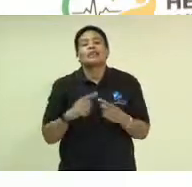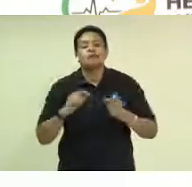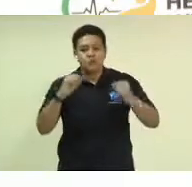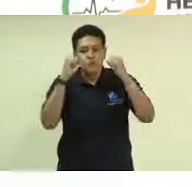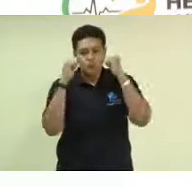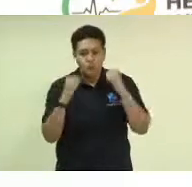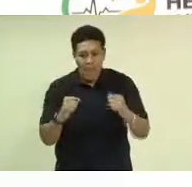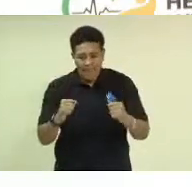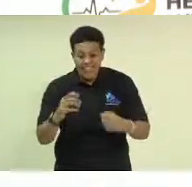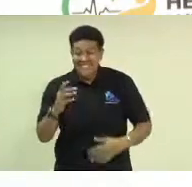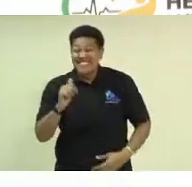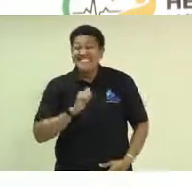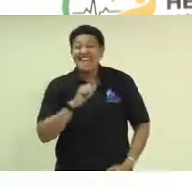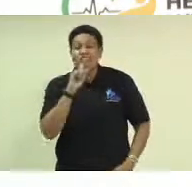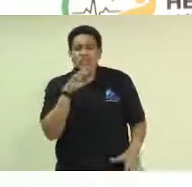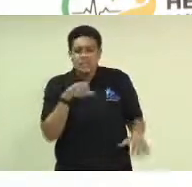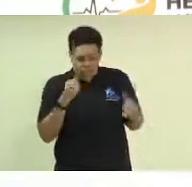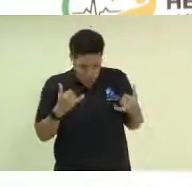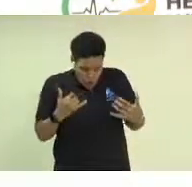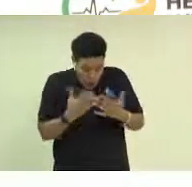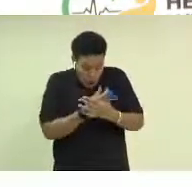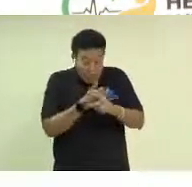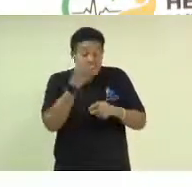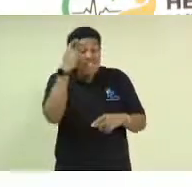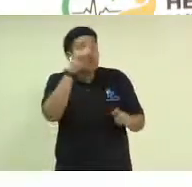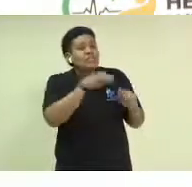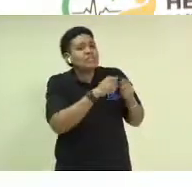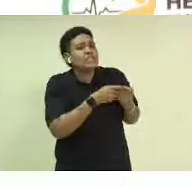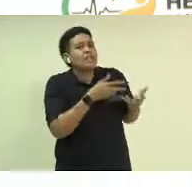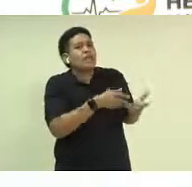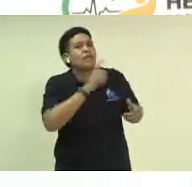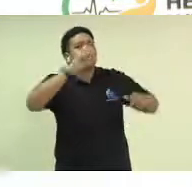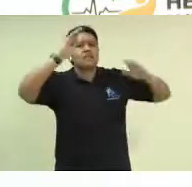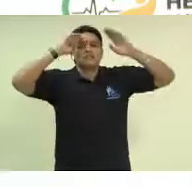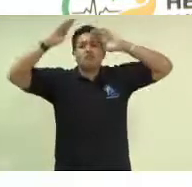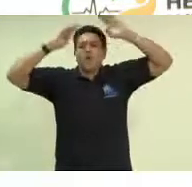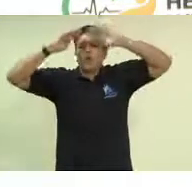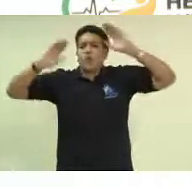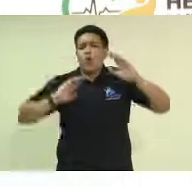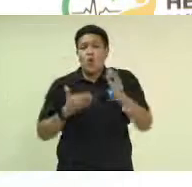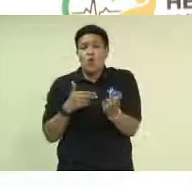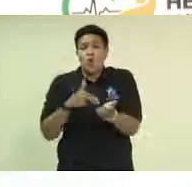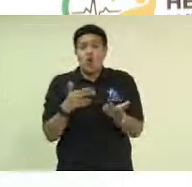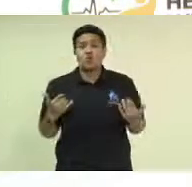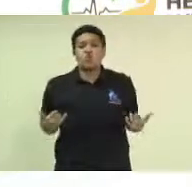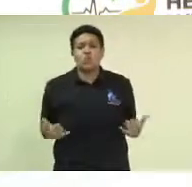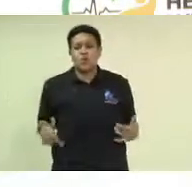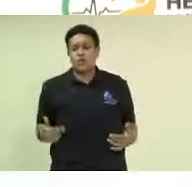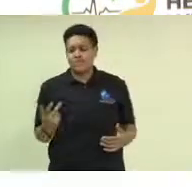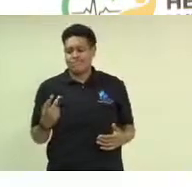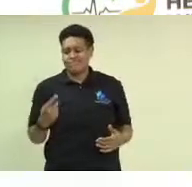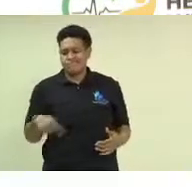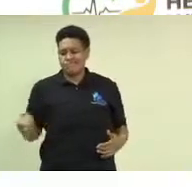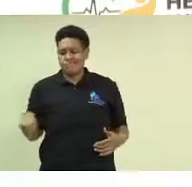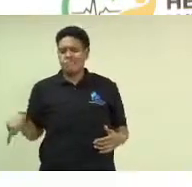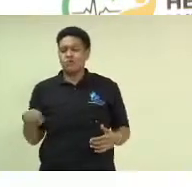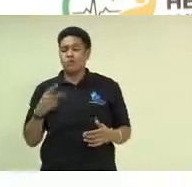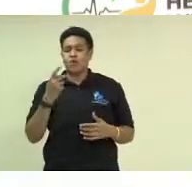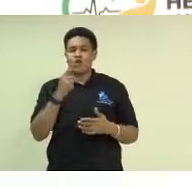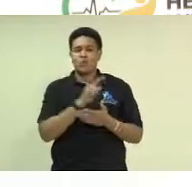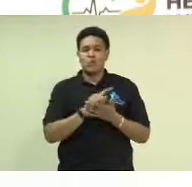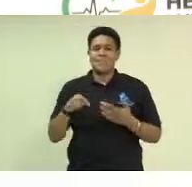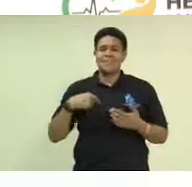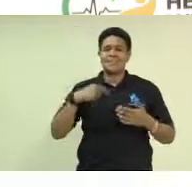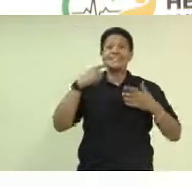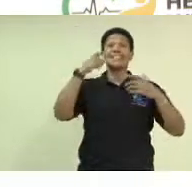wellness. So I do take this opportunity on behalf of the team here to salute our nurses on this Nurses Week, and to say to